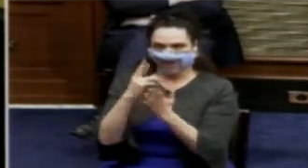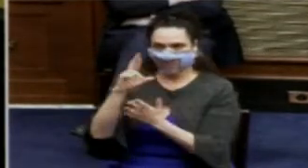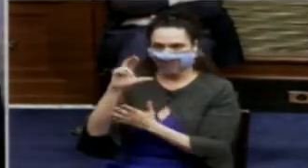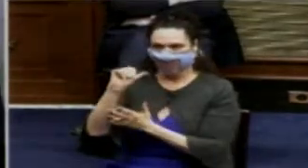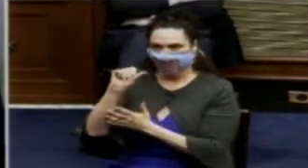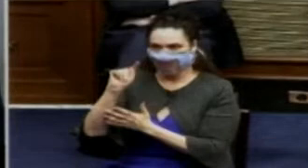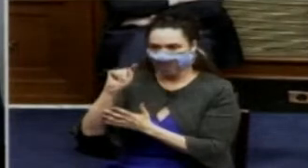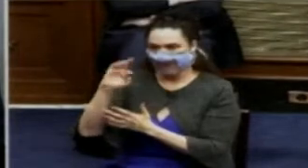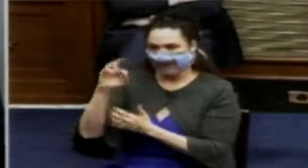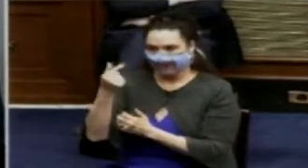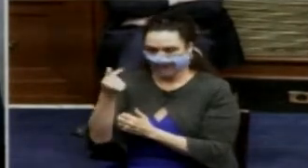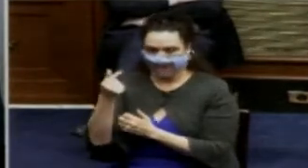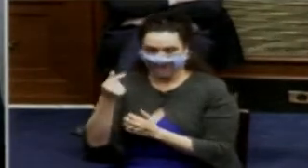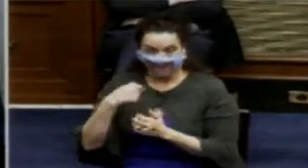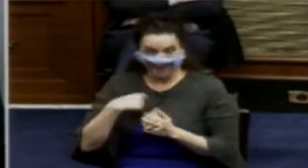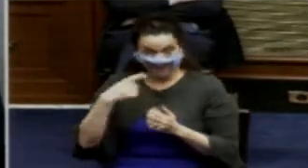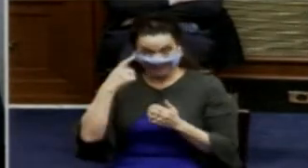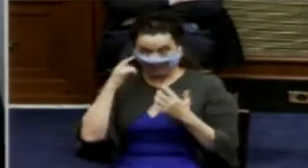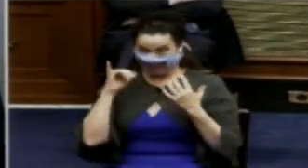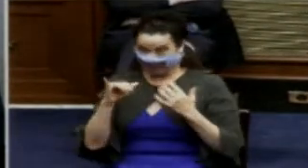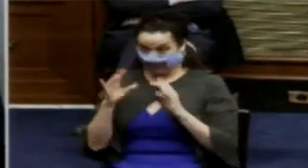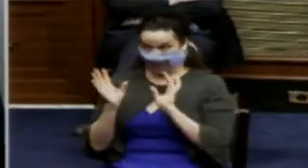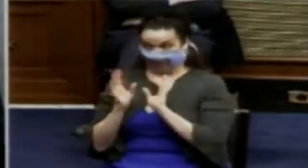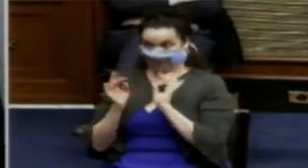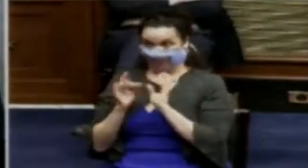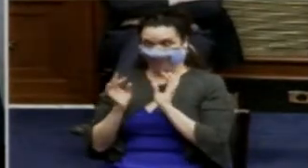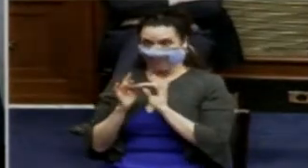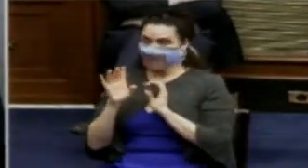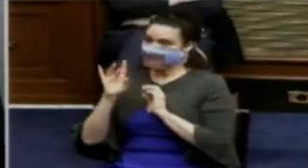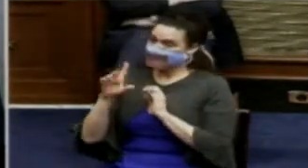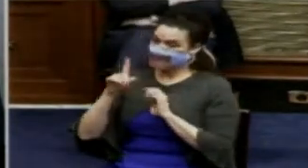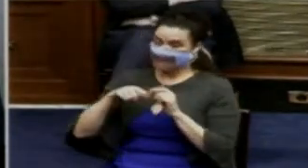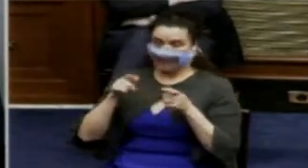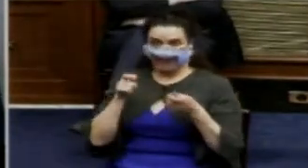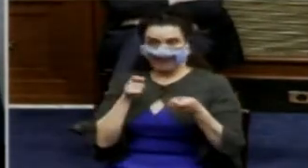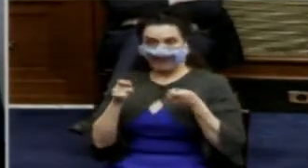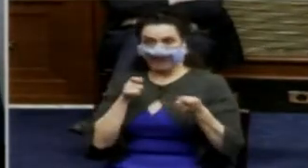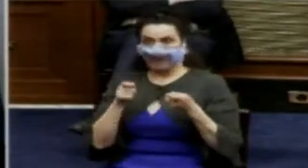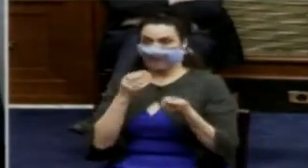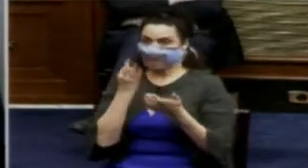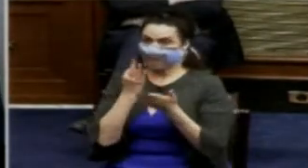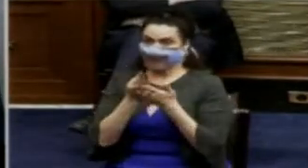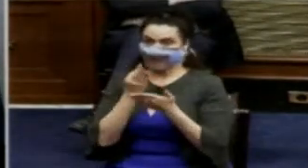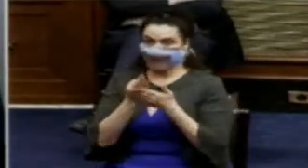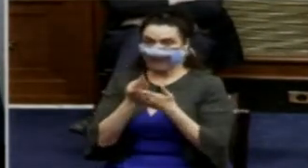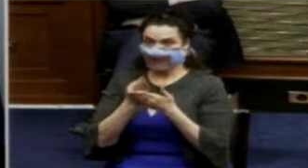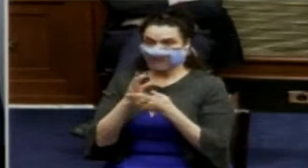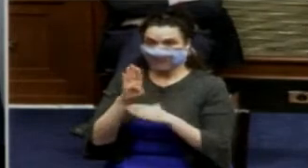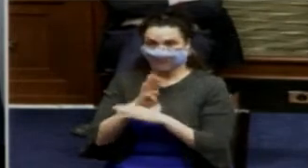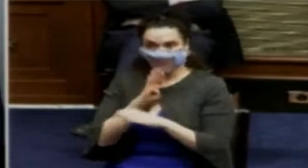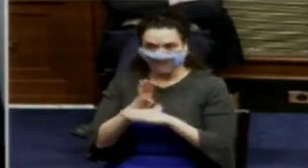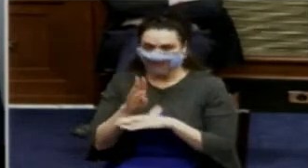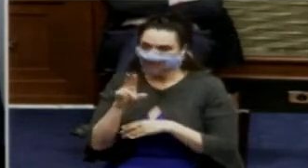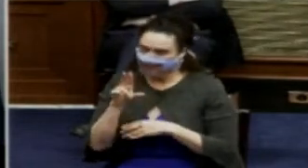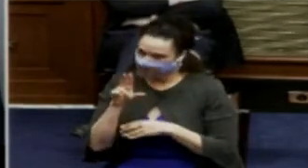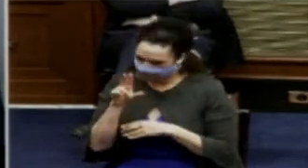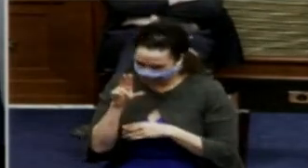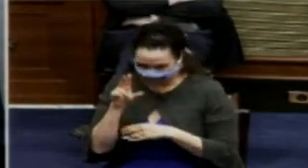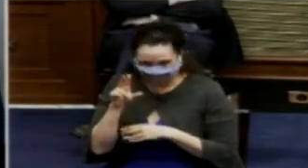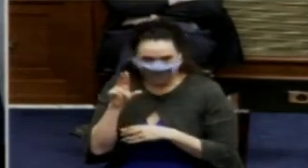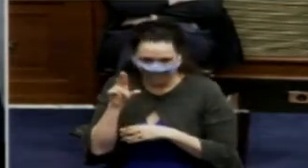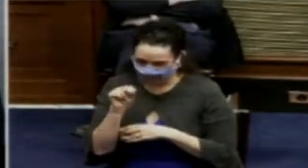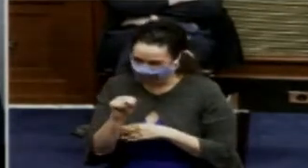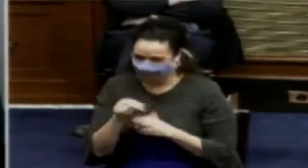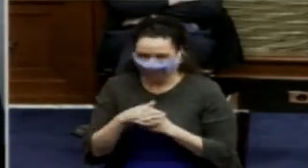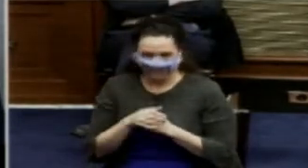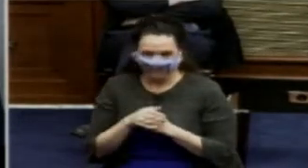the notion now is no longer can you handle your own financial business, but whether or not this is going to be a power grab. Madam Chair,